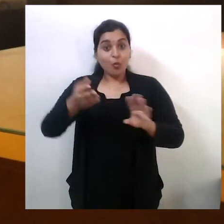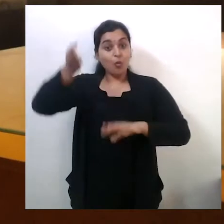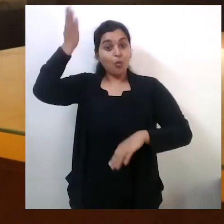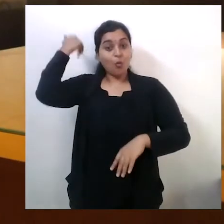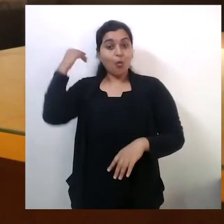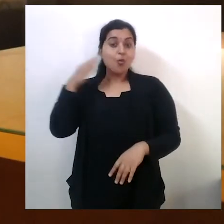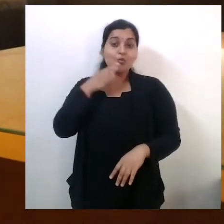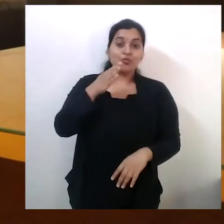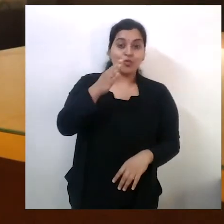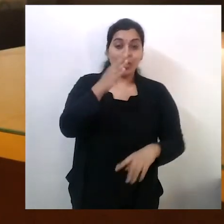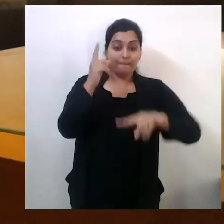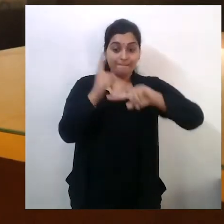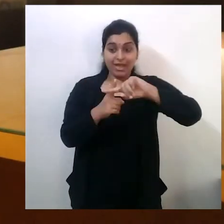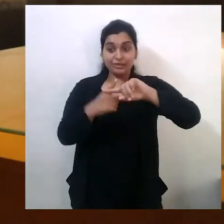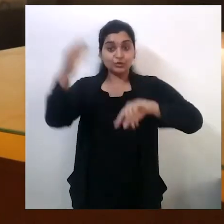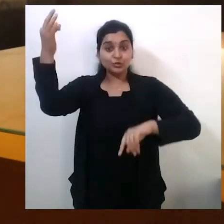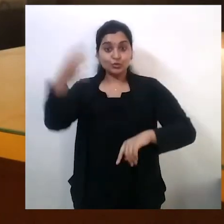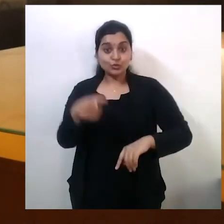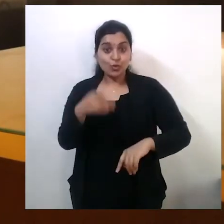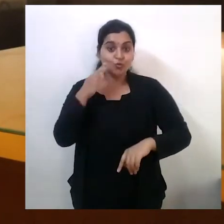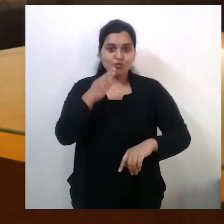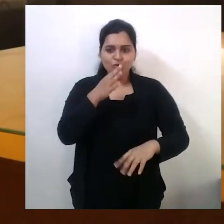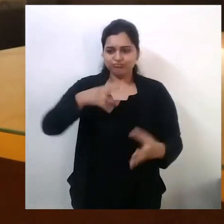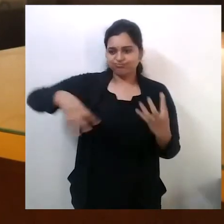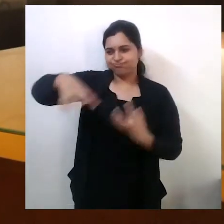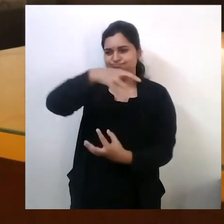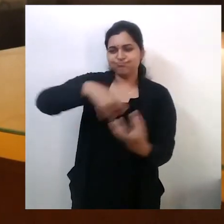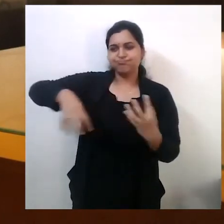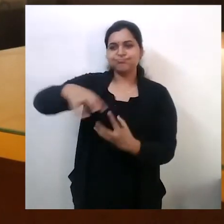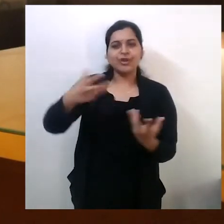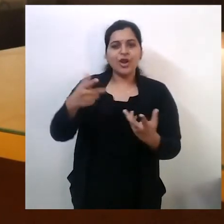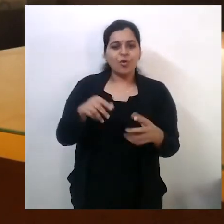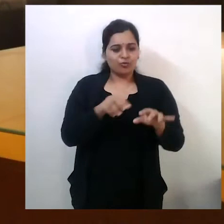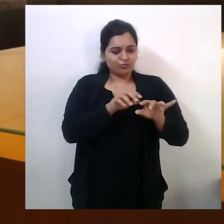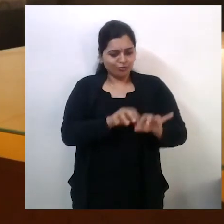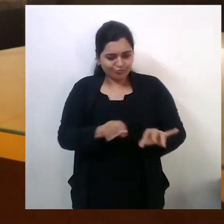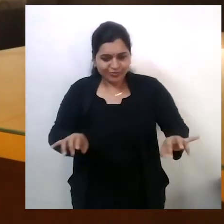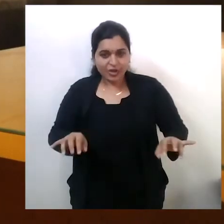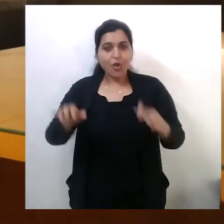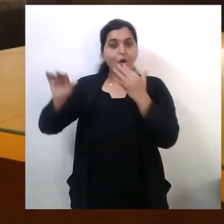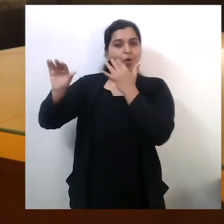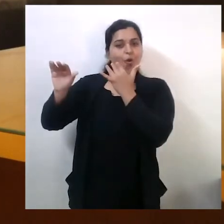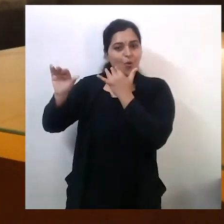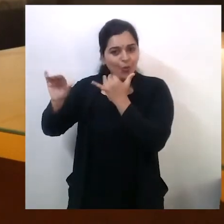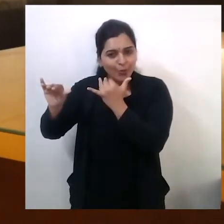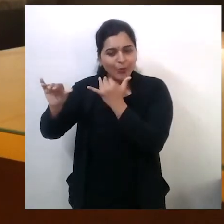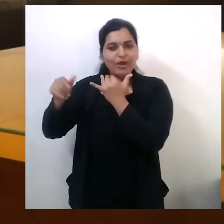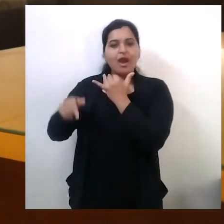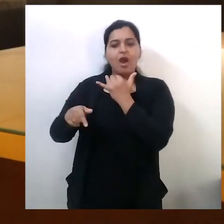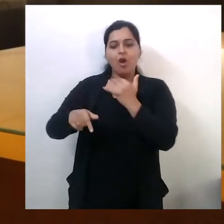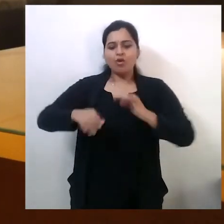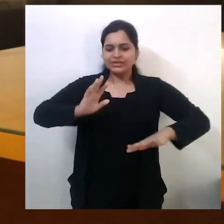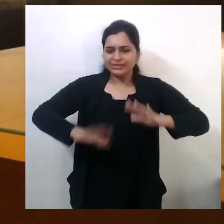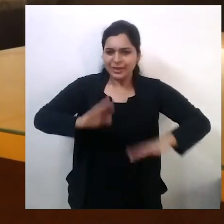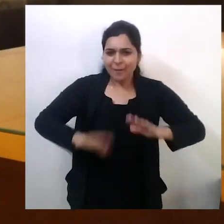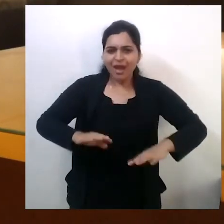has elements of classical music and at the same time a very